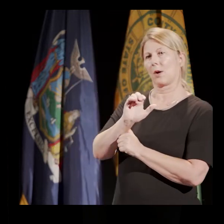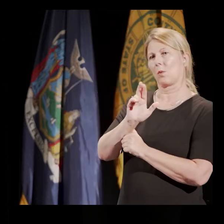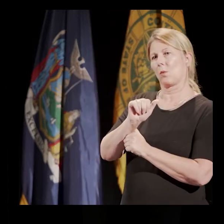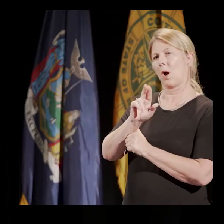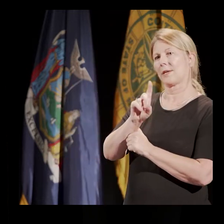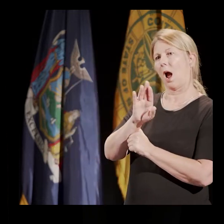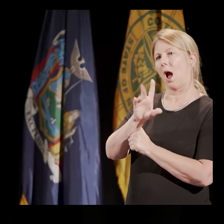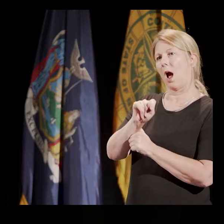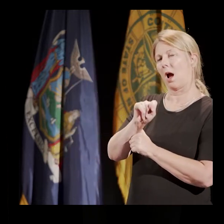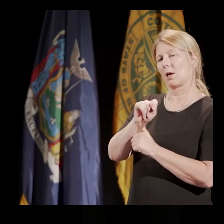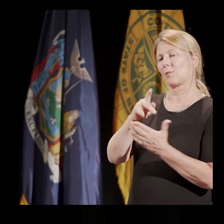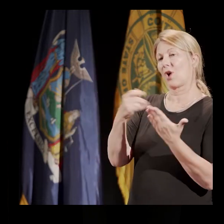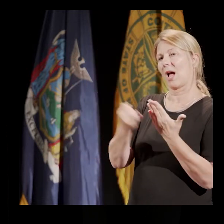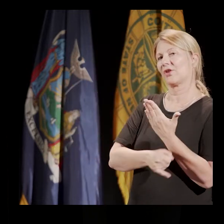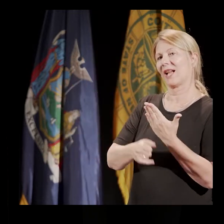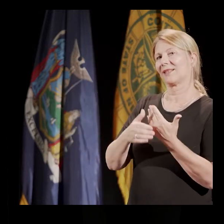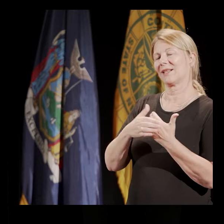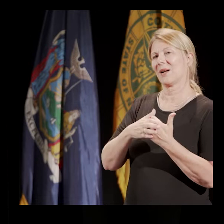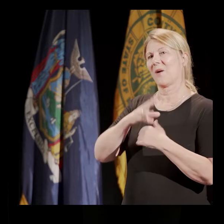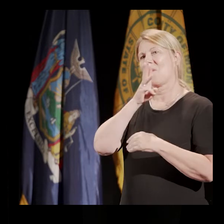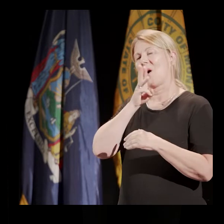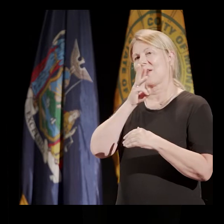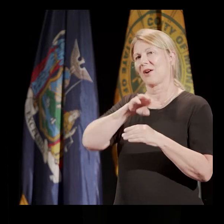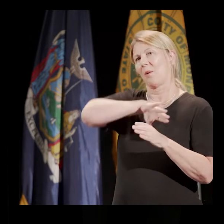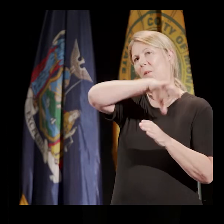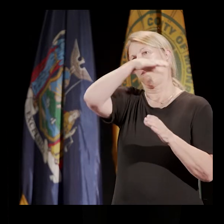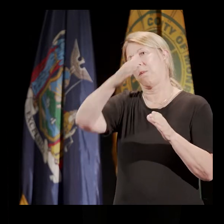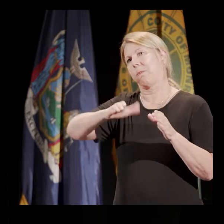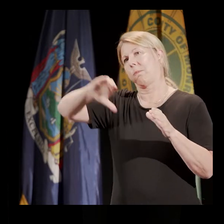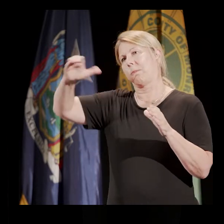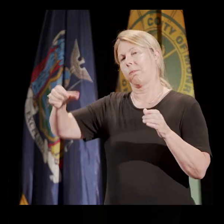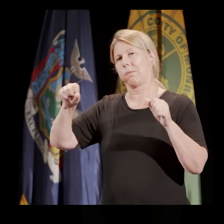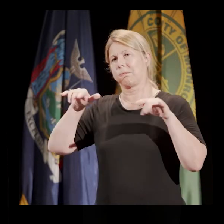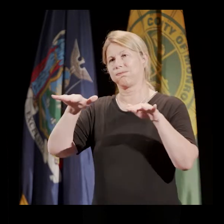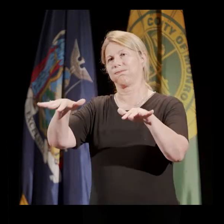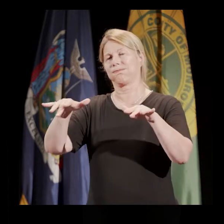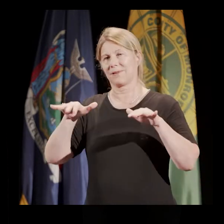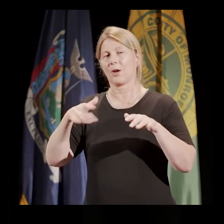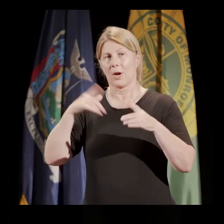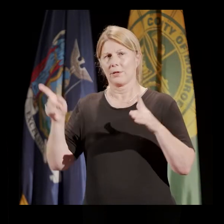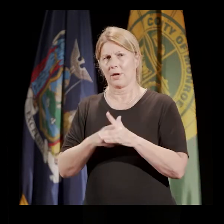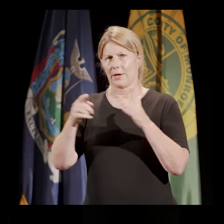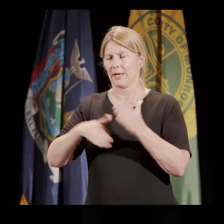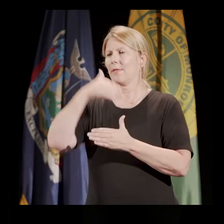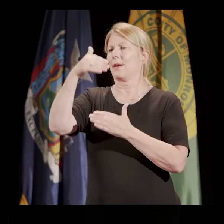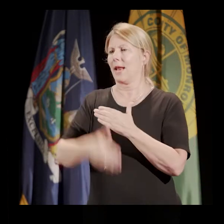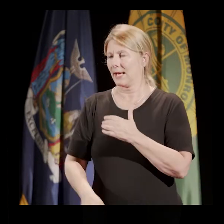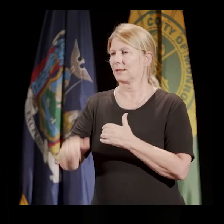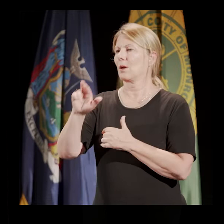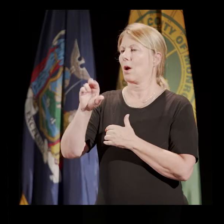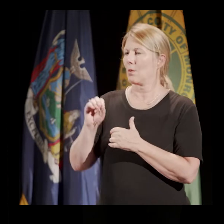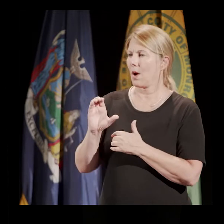of the Rock the Riverway initiative, is moving full speed ahead, and we're getting ready to launch the next phase of the Rock City Skate